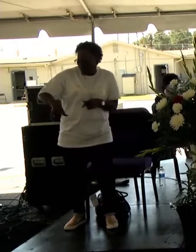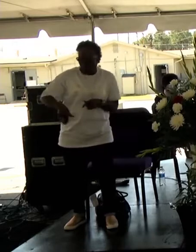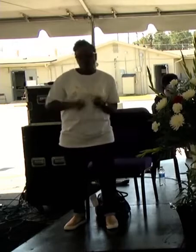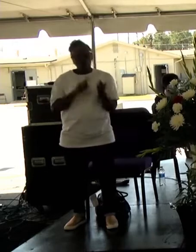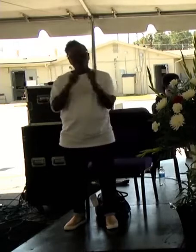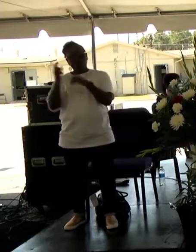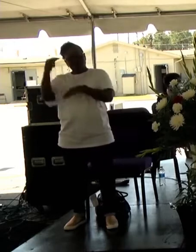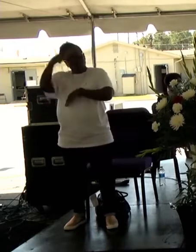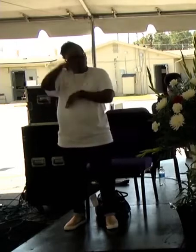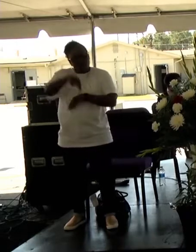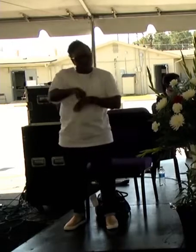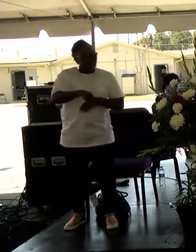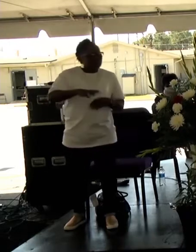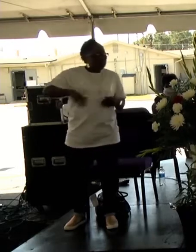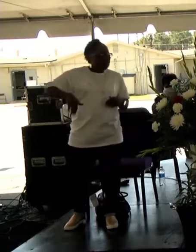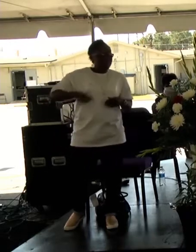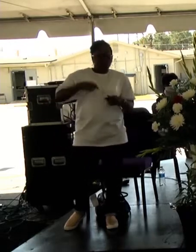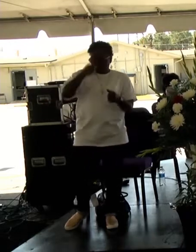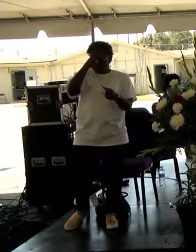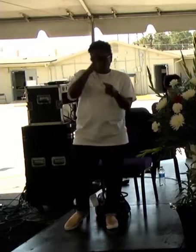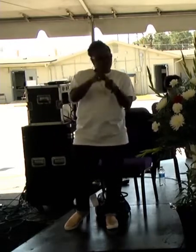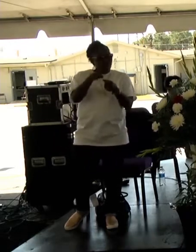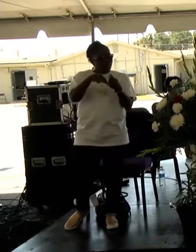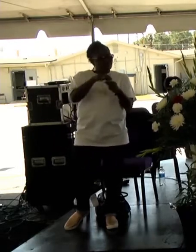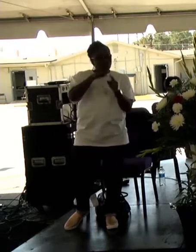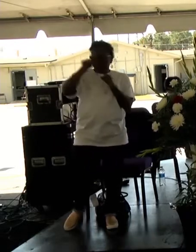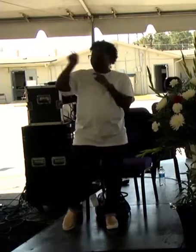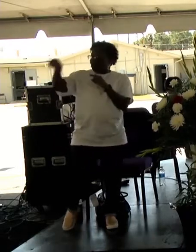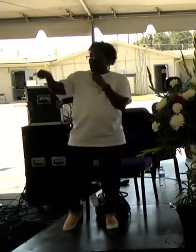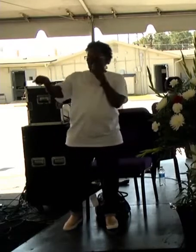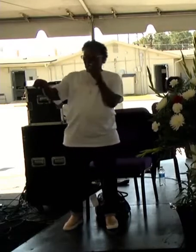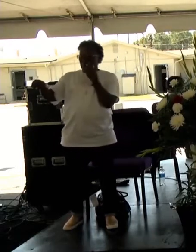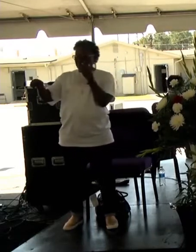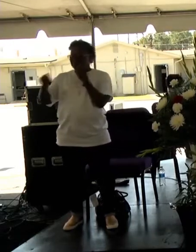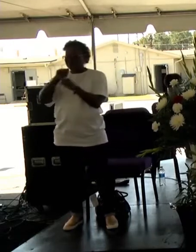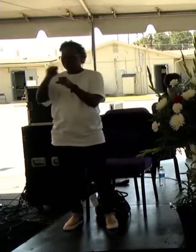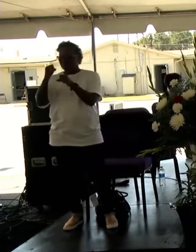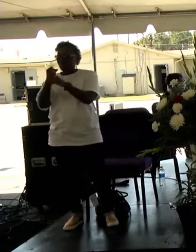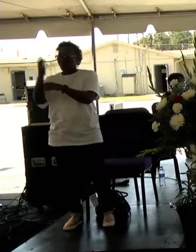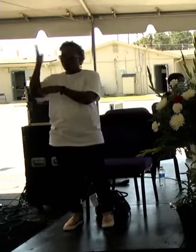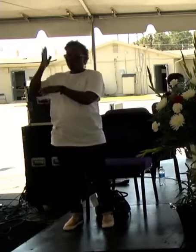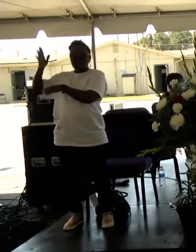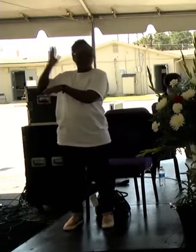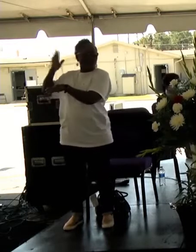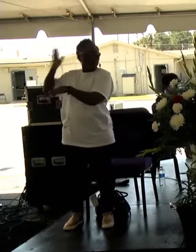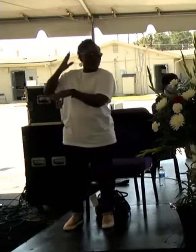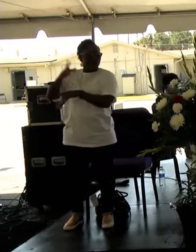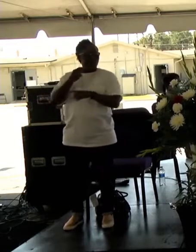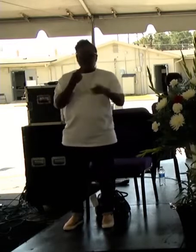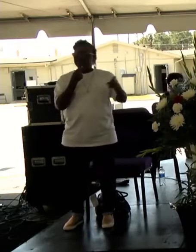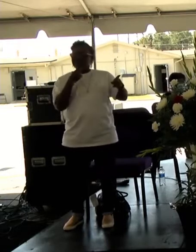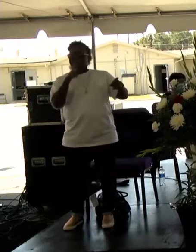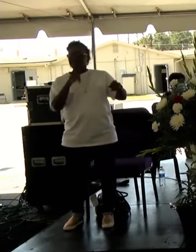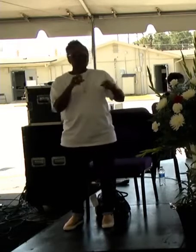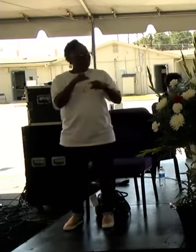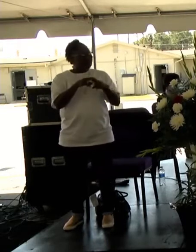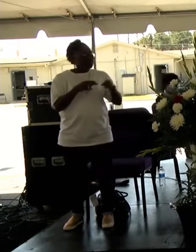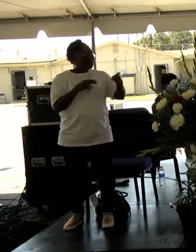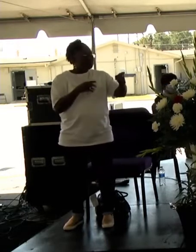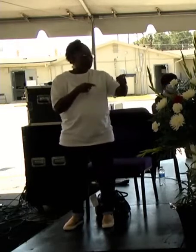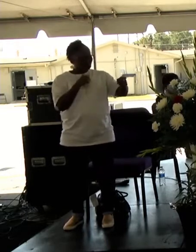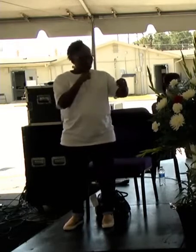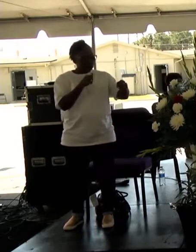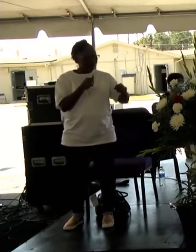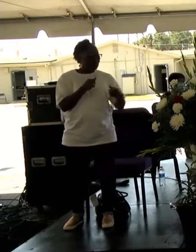going down and being out. I remember we was at the Coliseum a few years ago at annual conference, and Sister LaTanya Clark just sitting up here